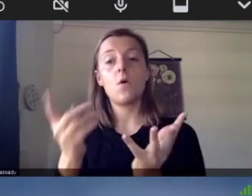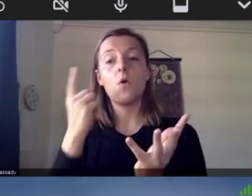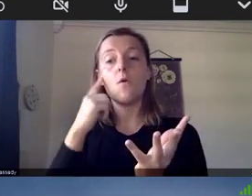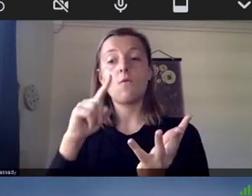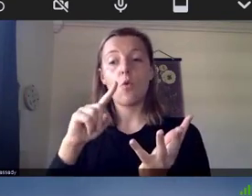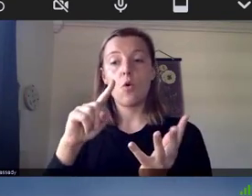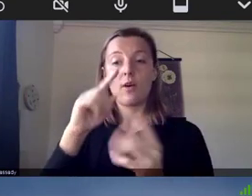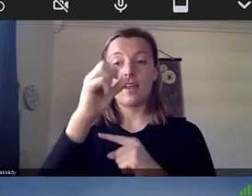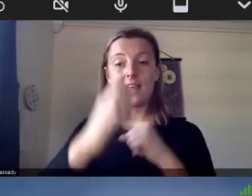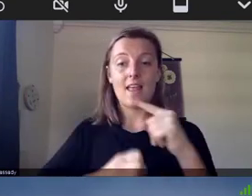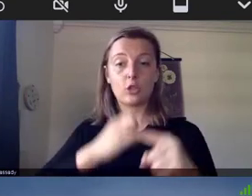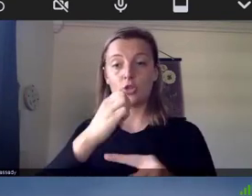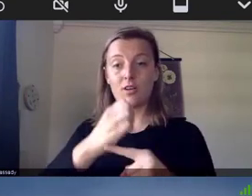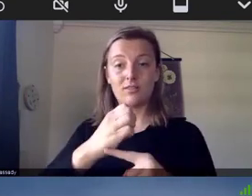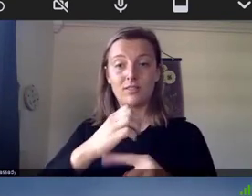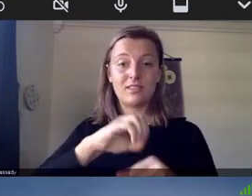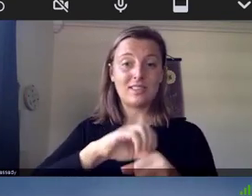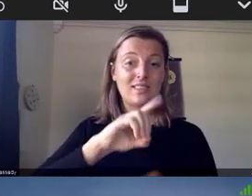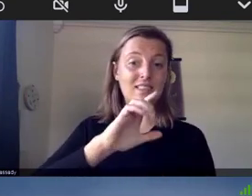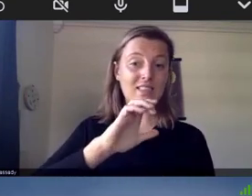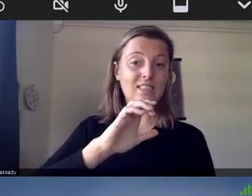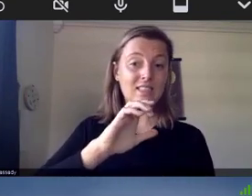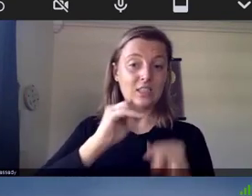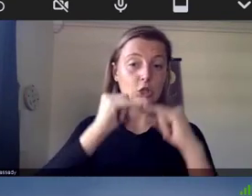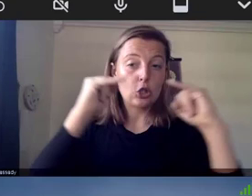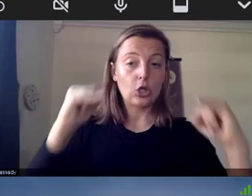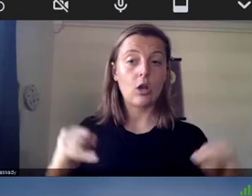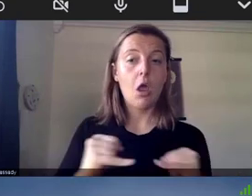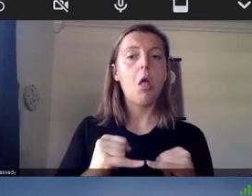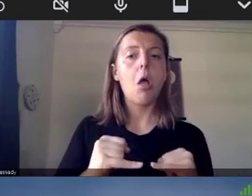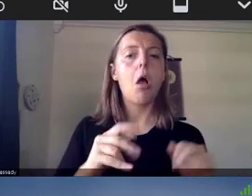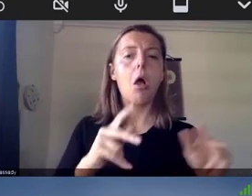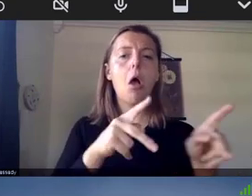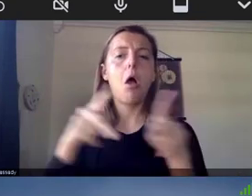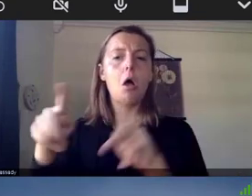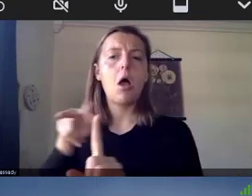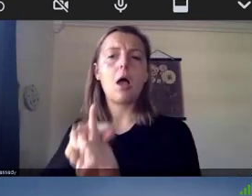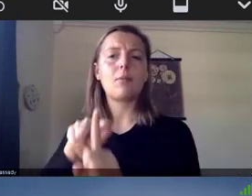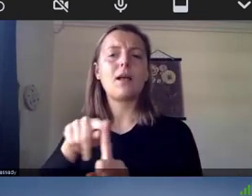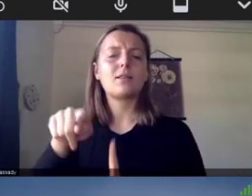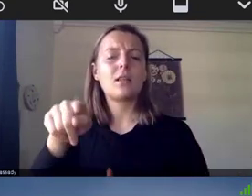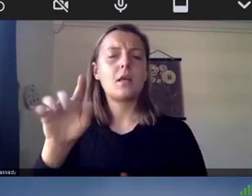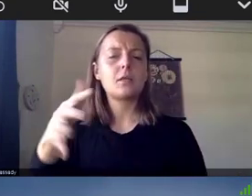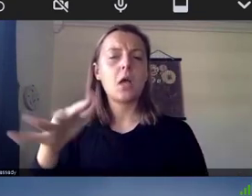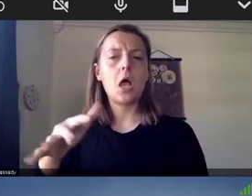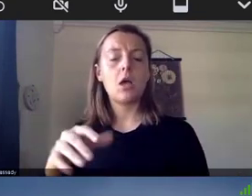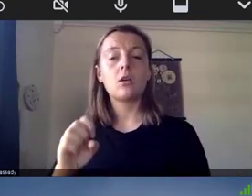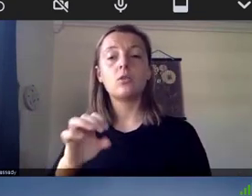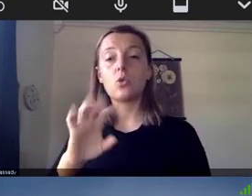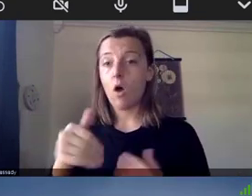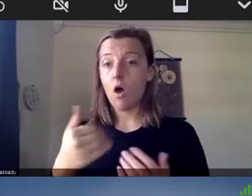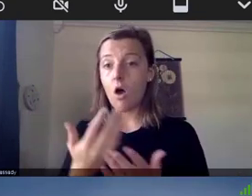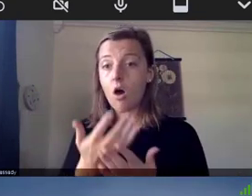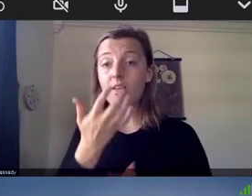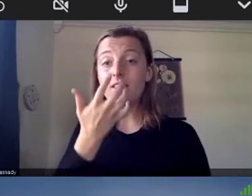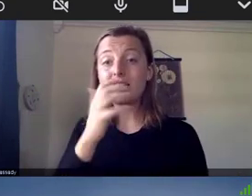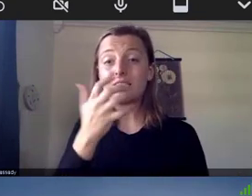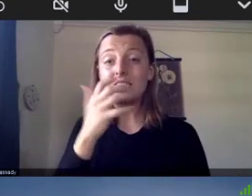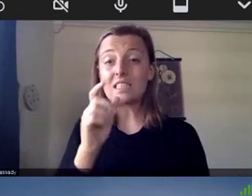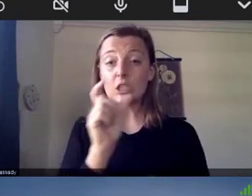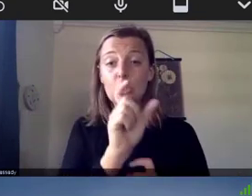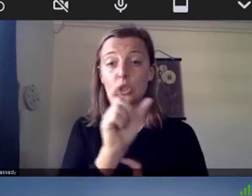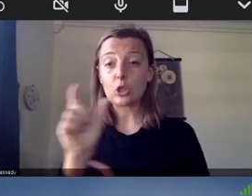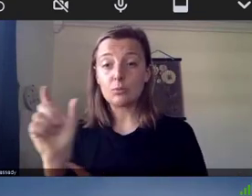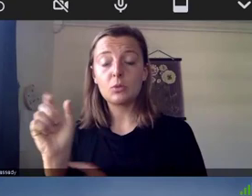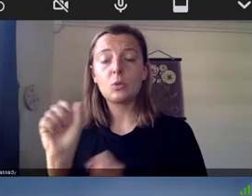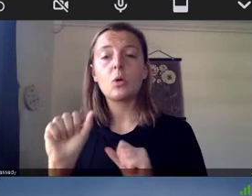of these heat terms we can try to cast as being heat transfer is equal